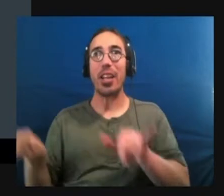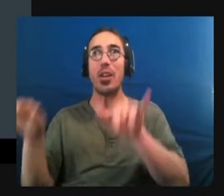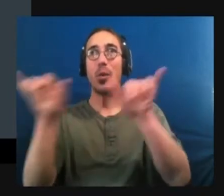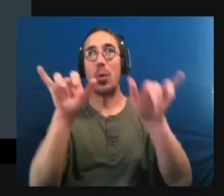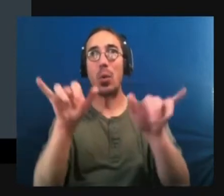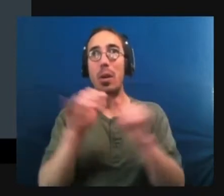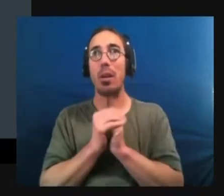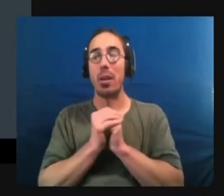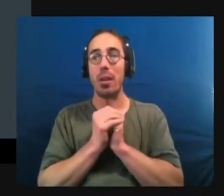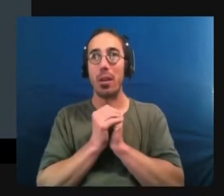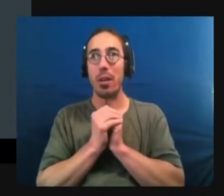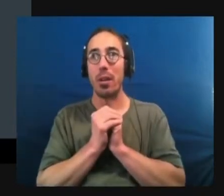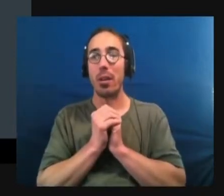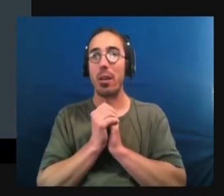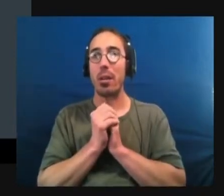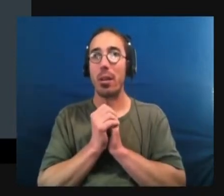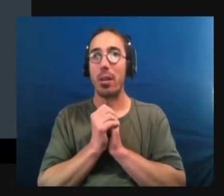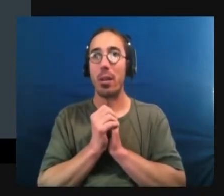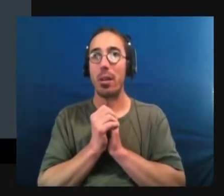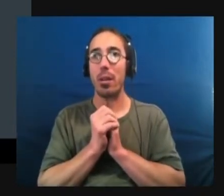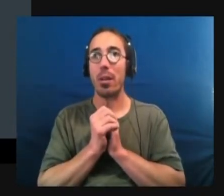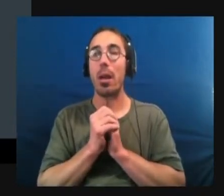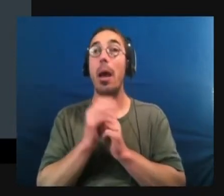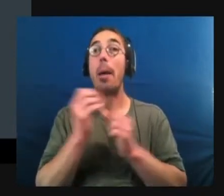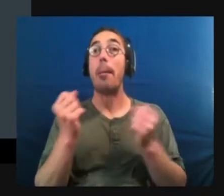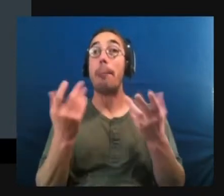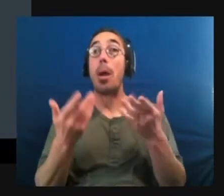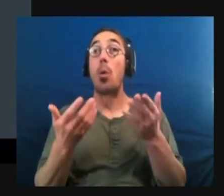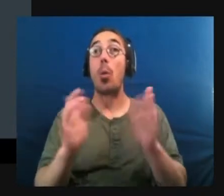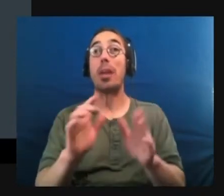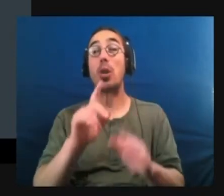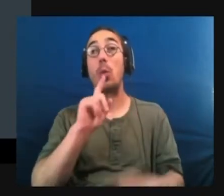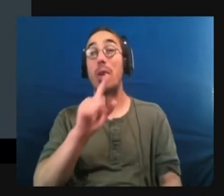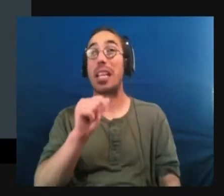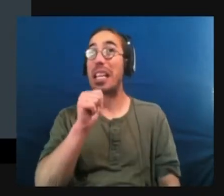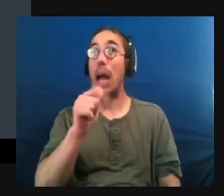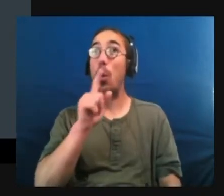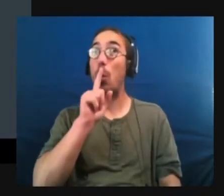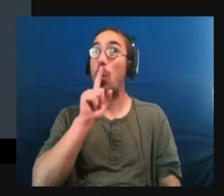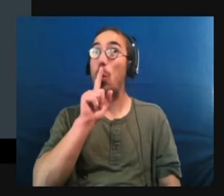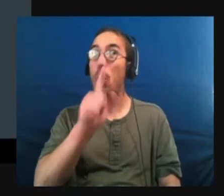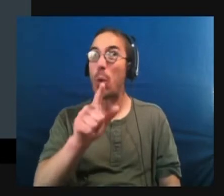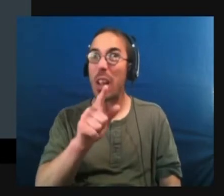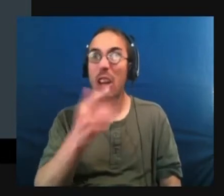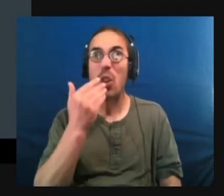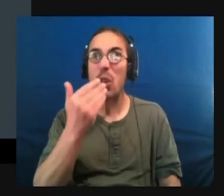That was probably in many ways very unrealistic for me. I'm